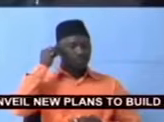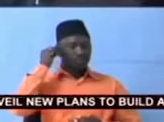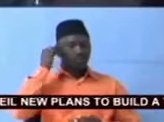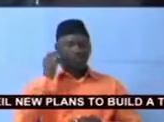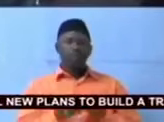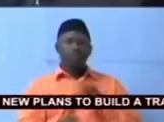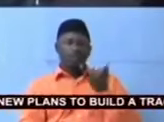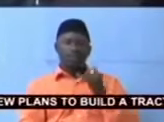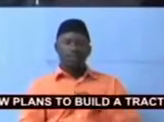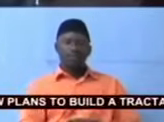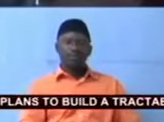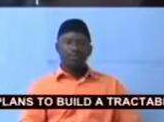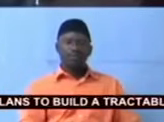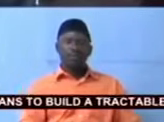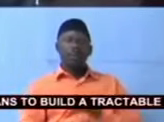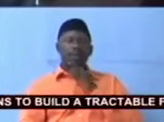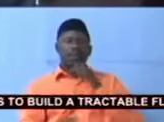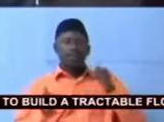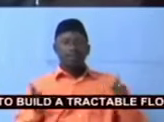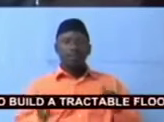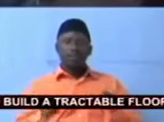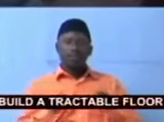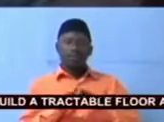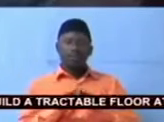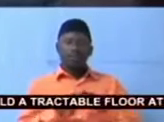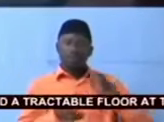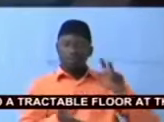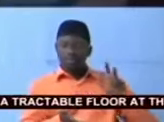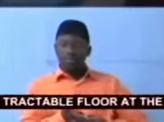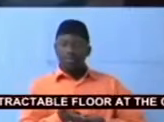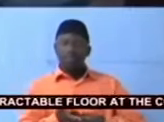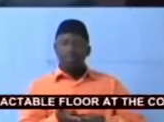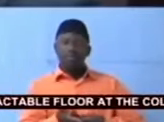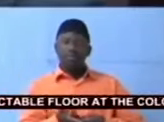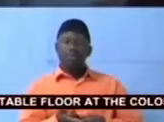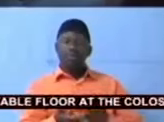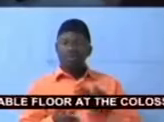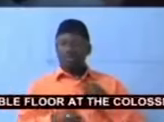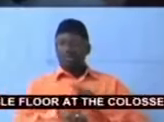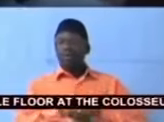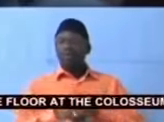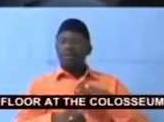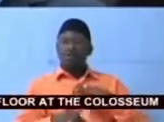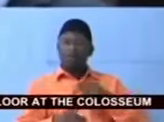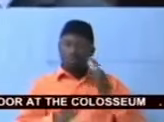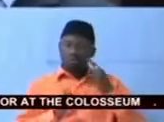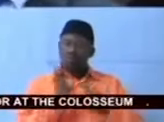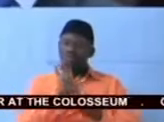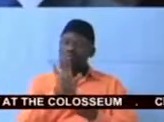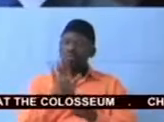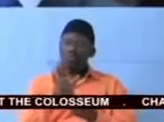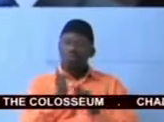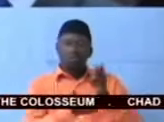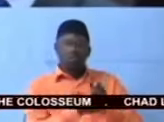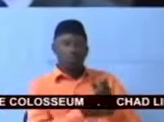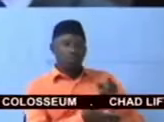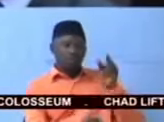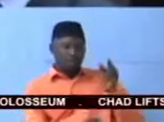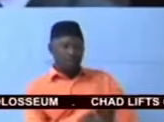correct. Mr. Chair, with your permission, at this point, I would like to show the witness a letter that emanated from the